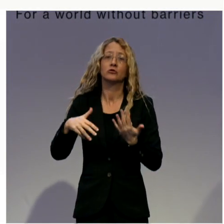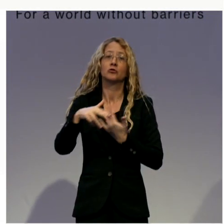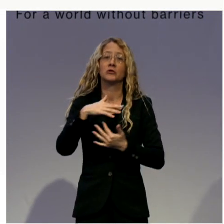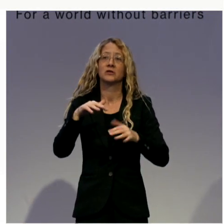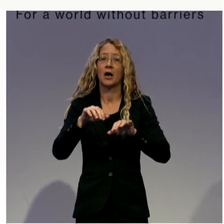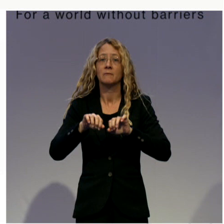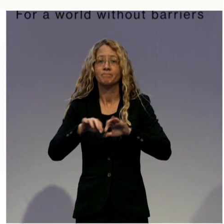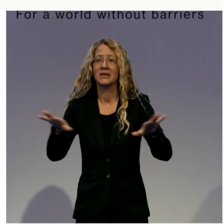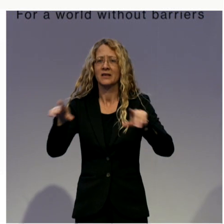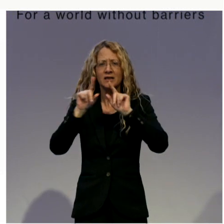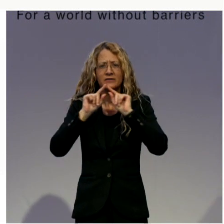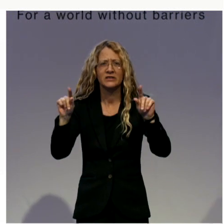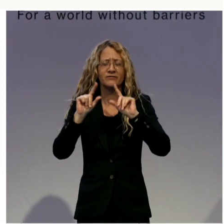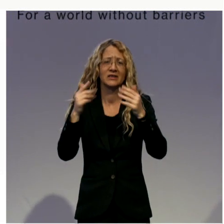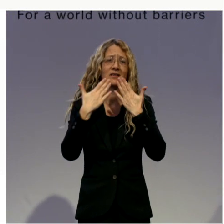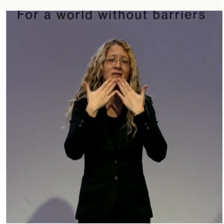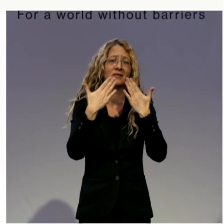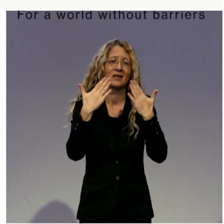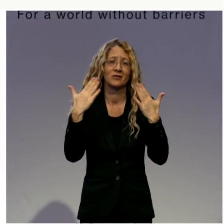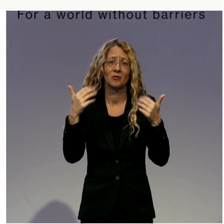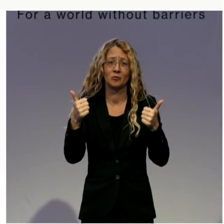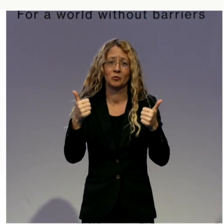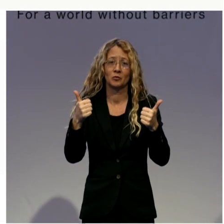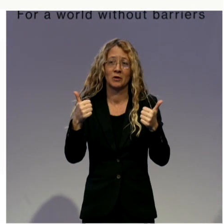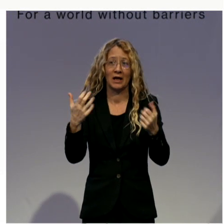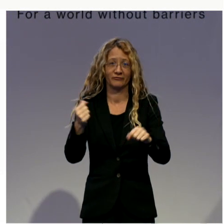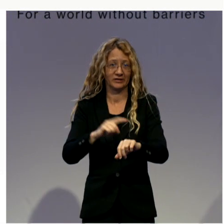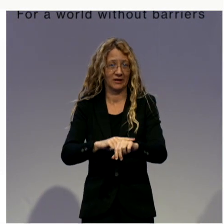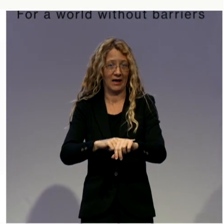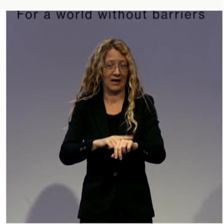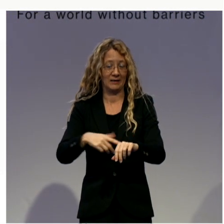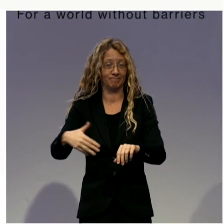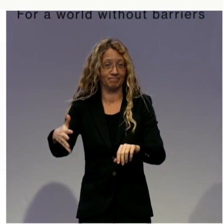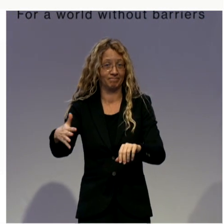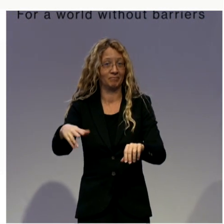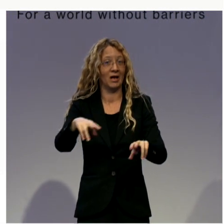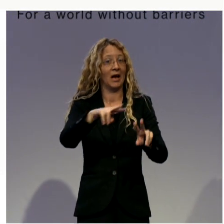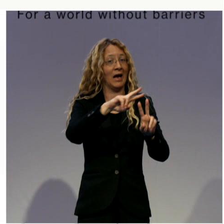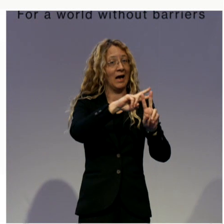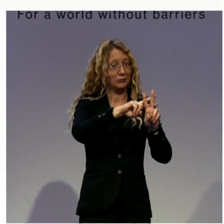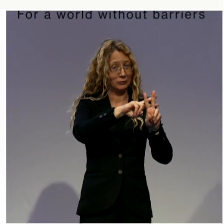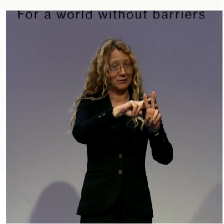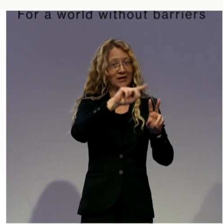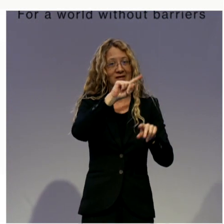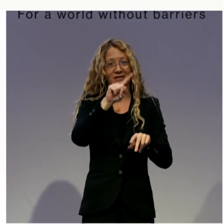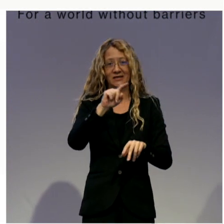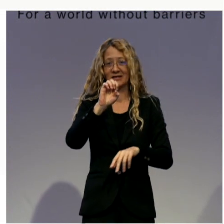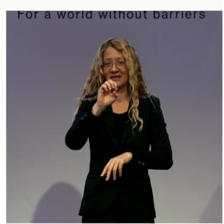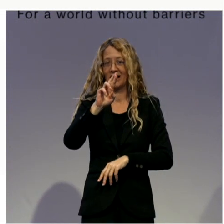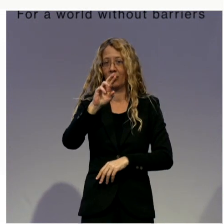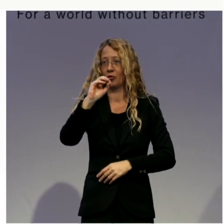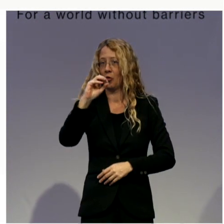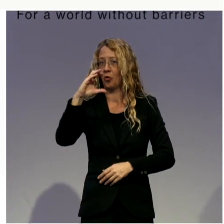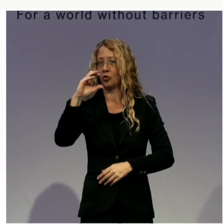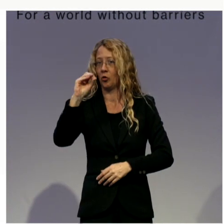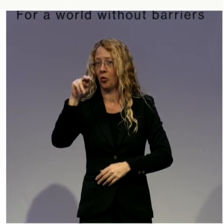You have still time for hashtag ZeroCon19 as we're going to the airports and trains, planes and